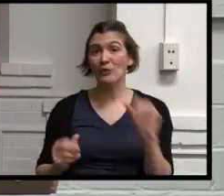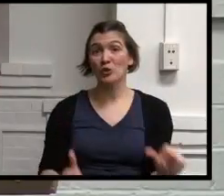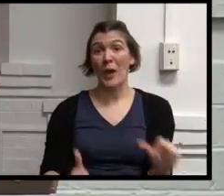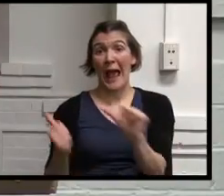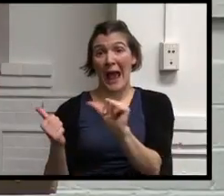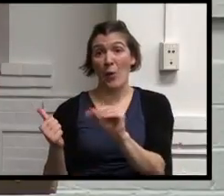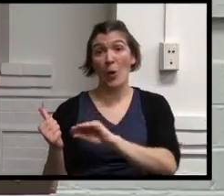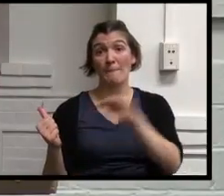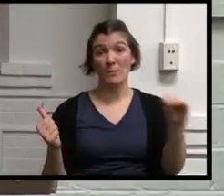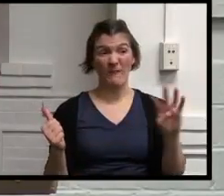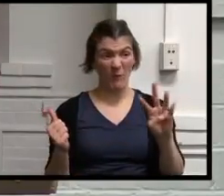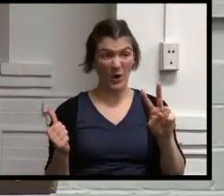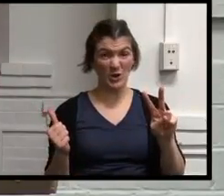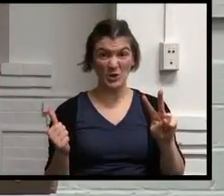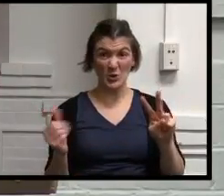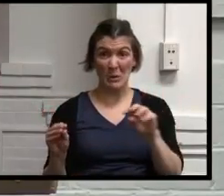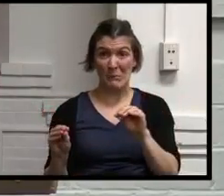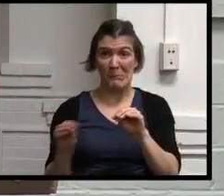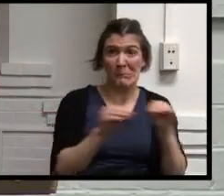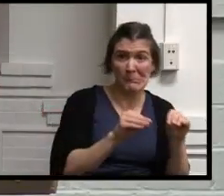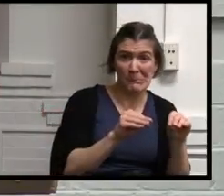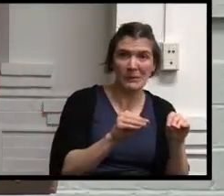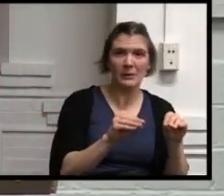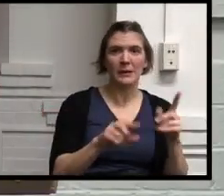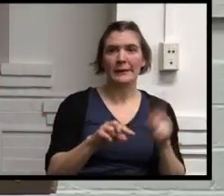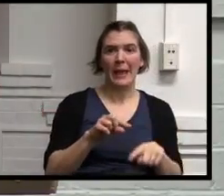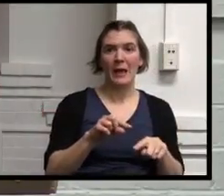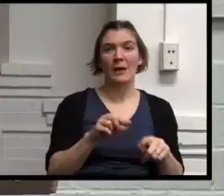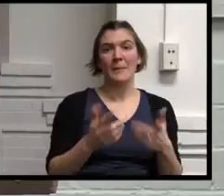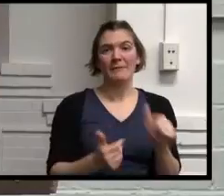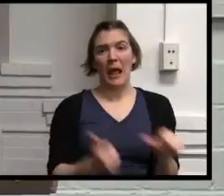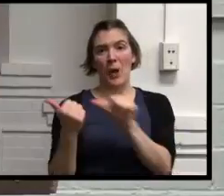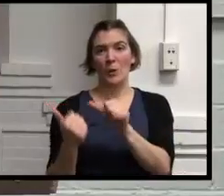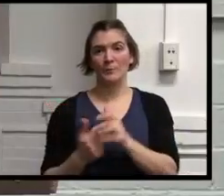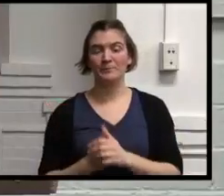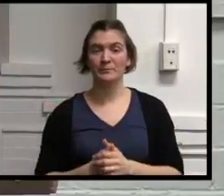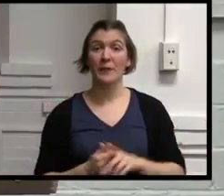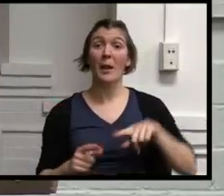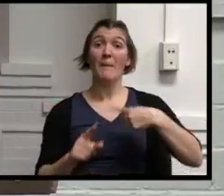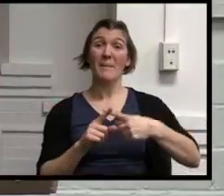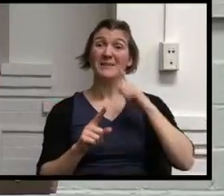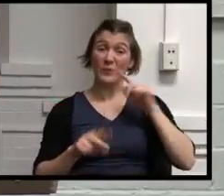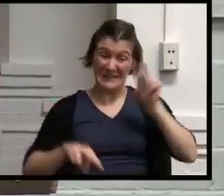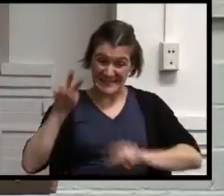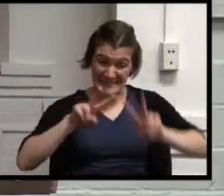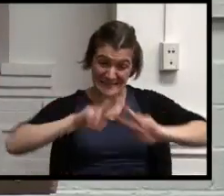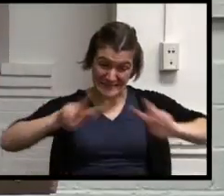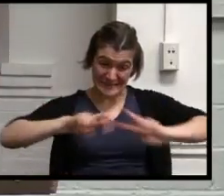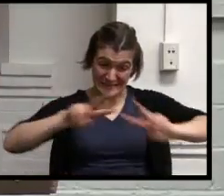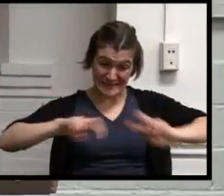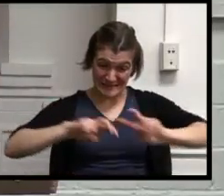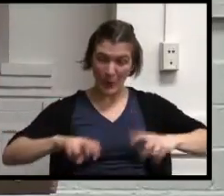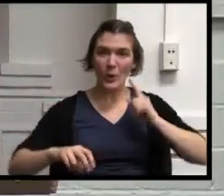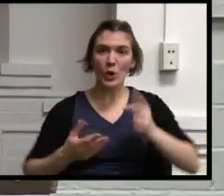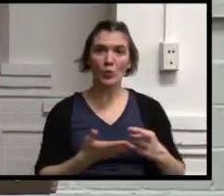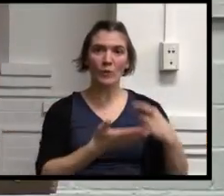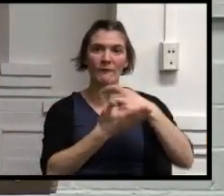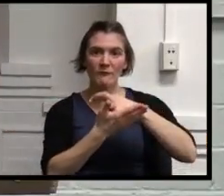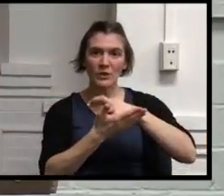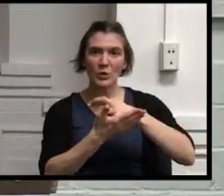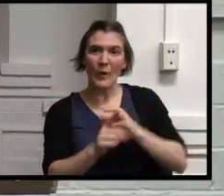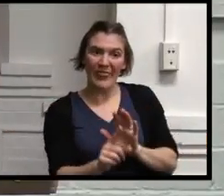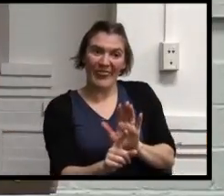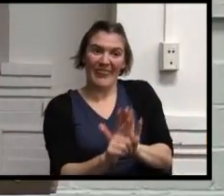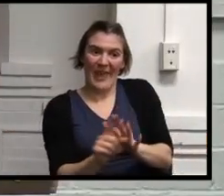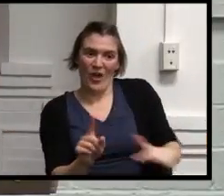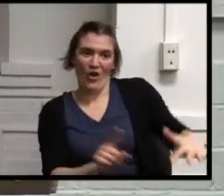relocated or removed. And then one of the purposes of the master plan is to actually review the